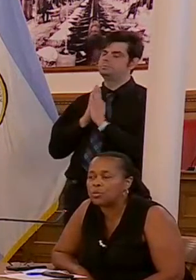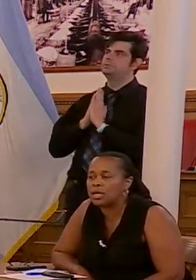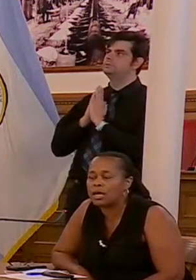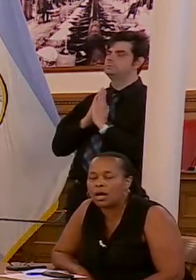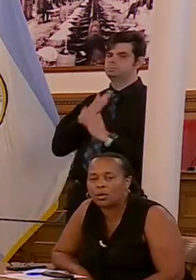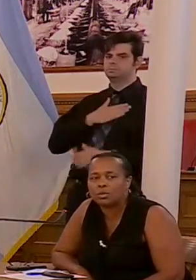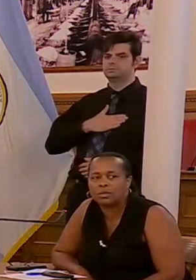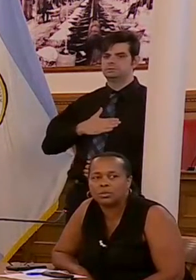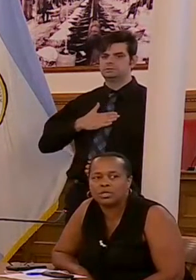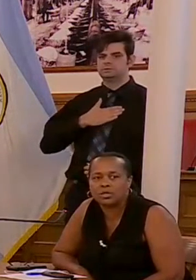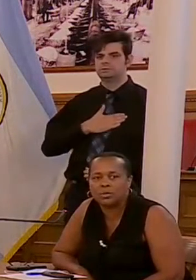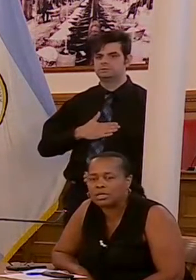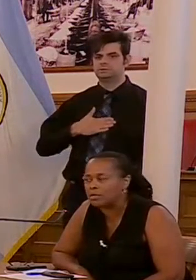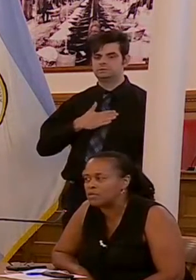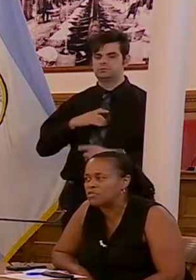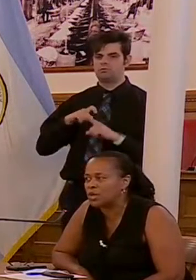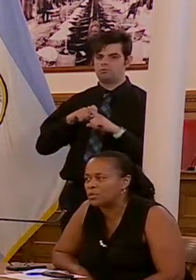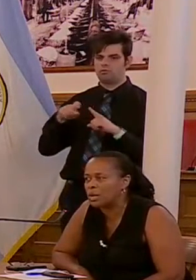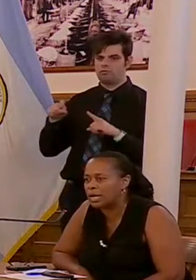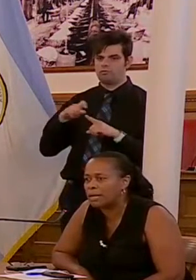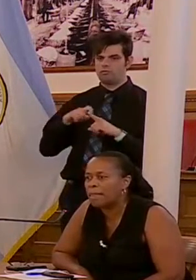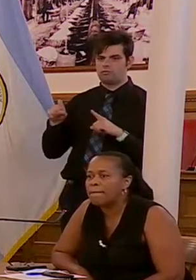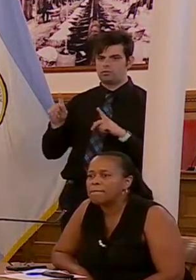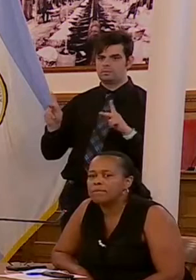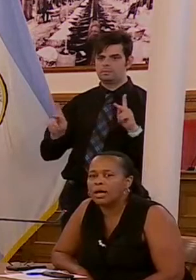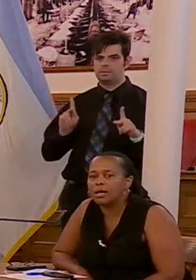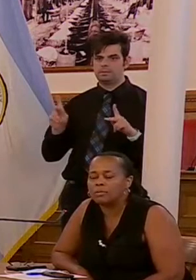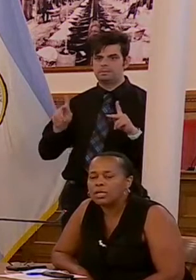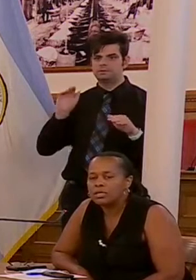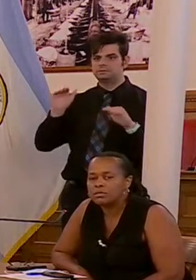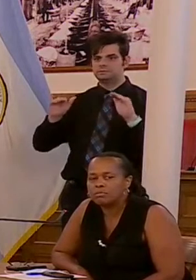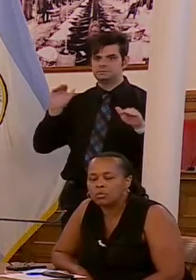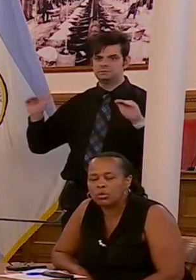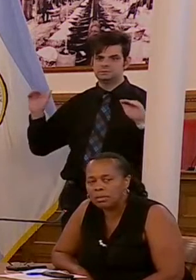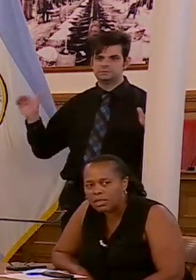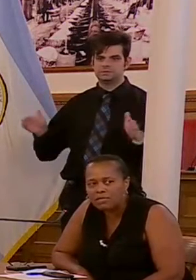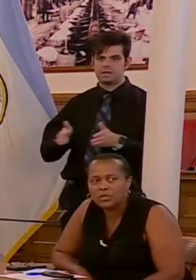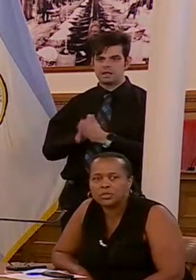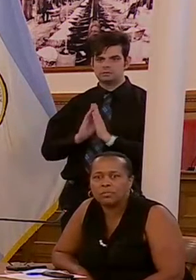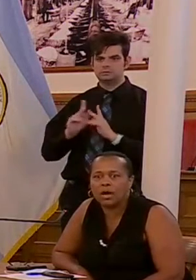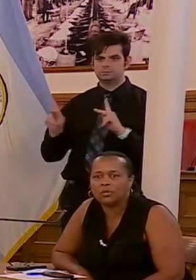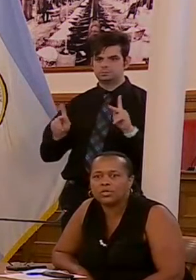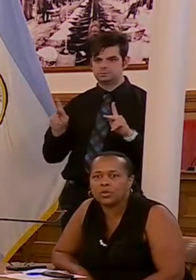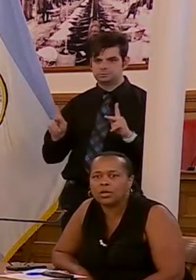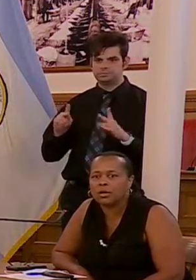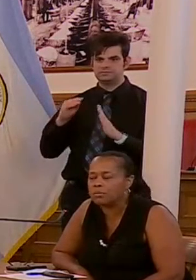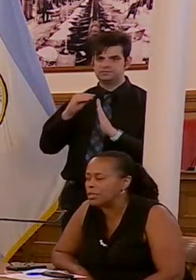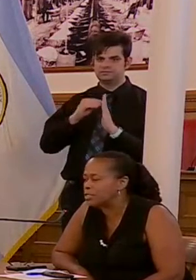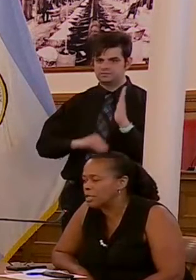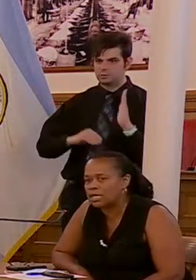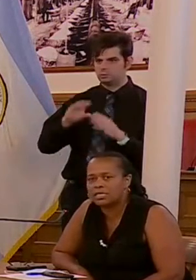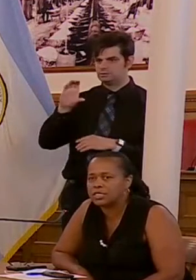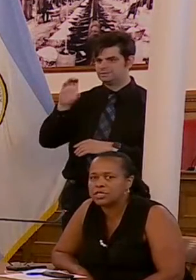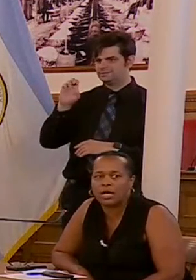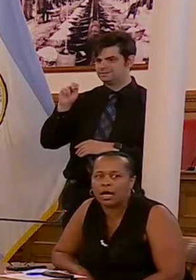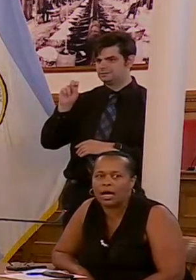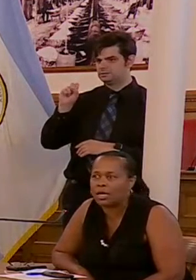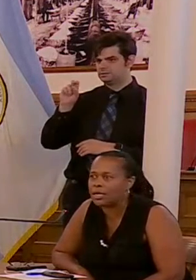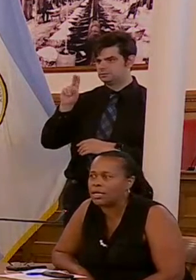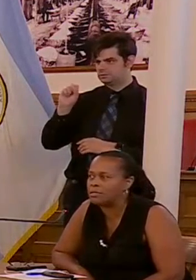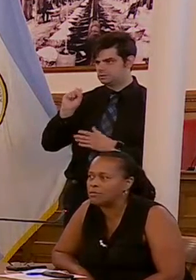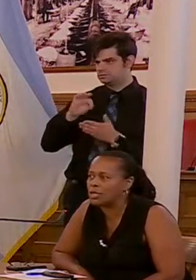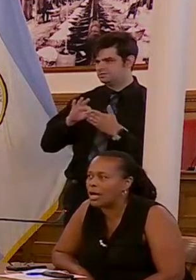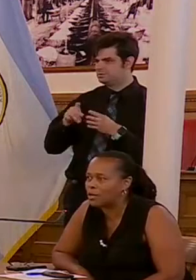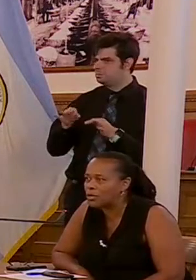voice known that our communities are in need of this federal aid. We believe there's some progress going on, but until I see a check,